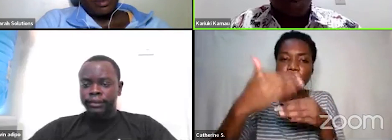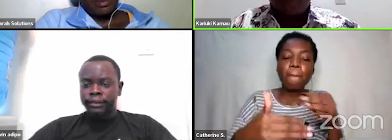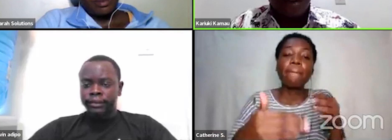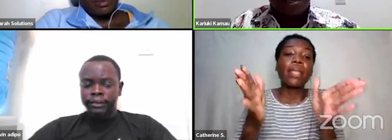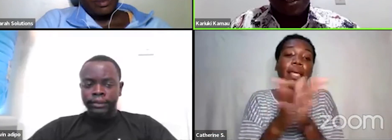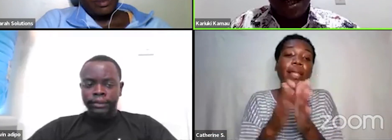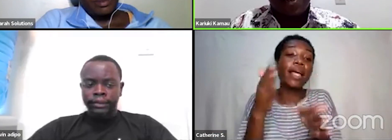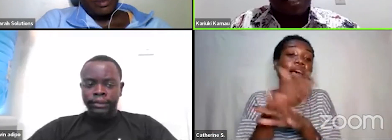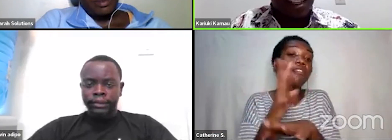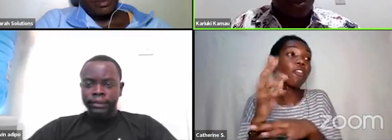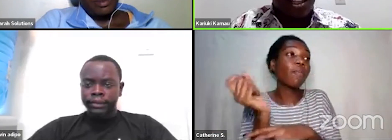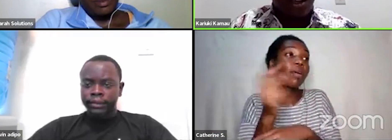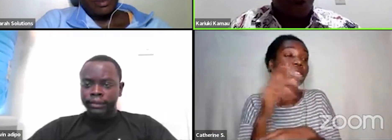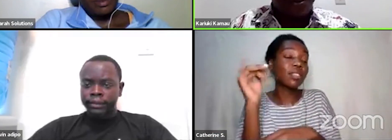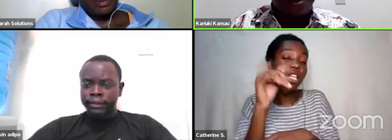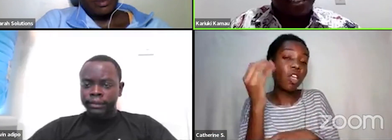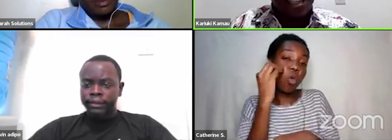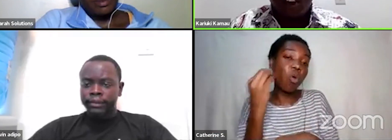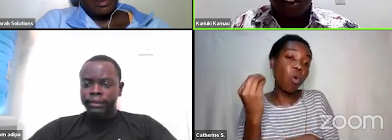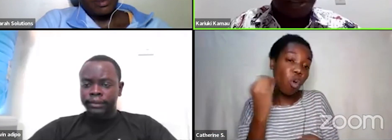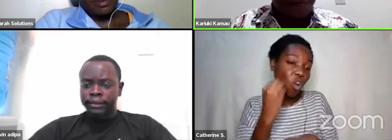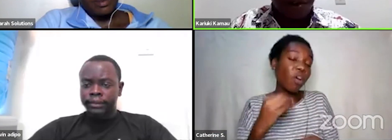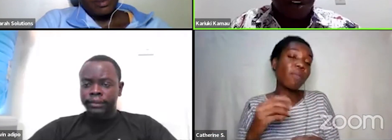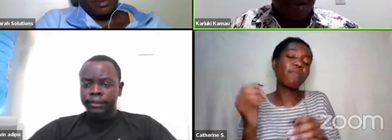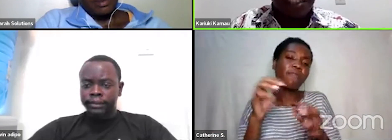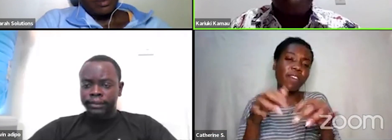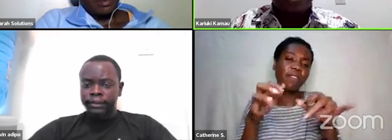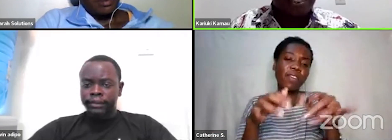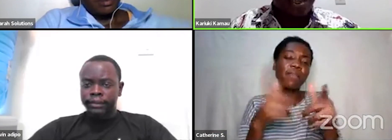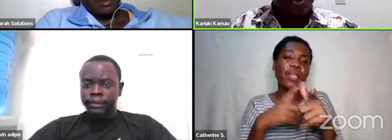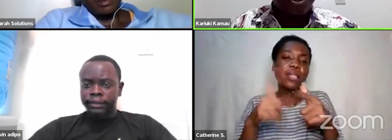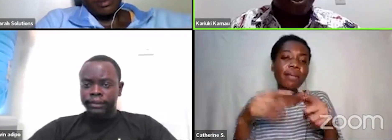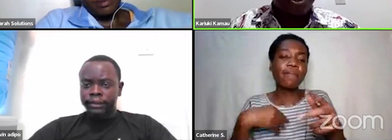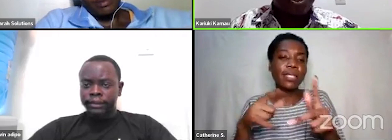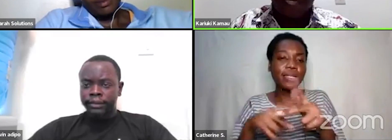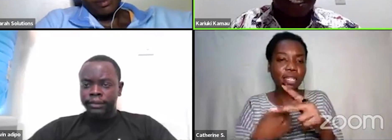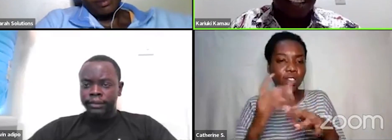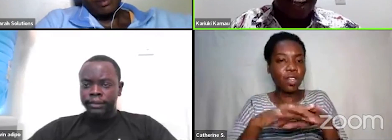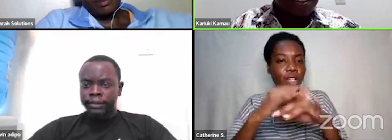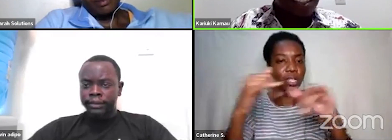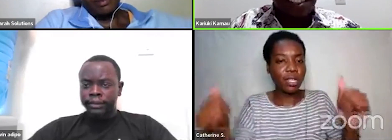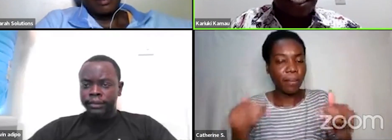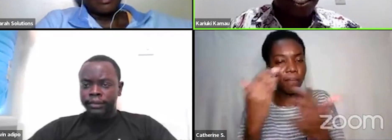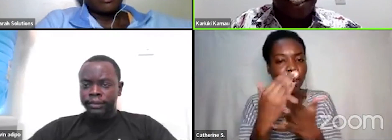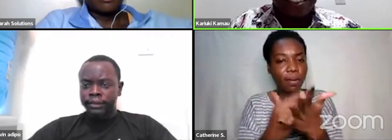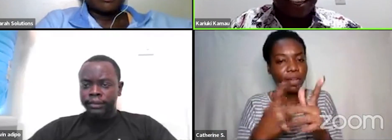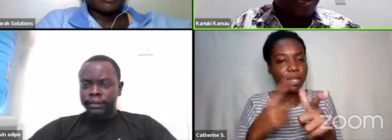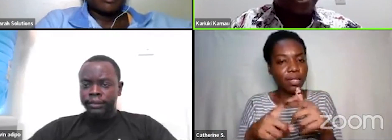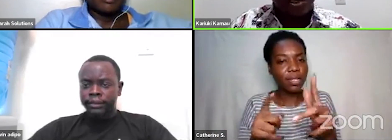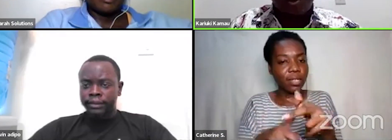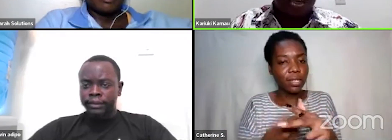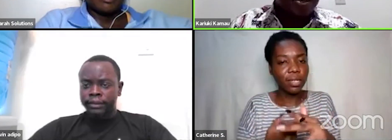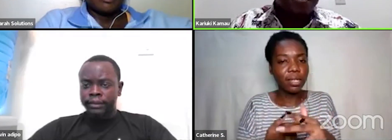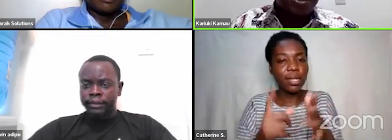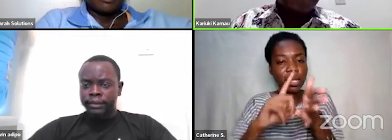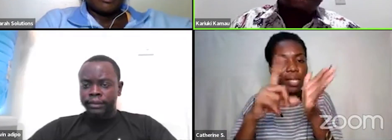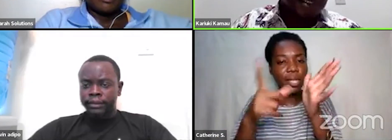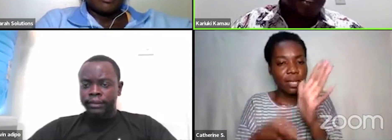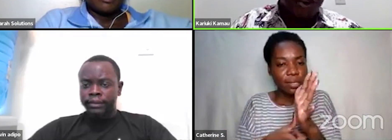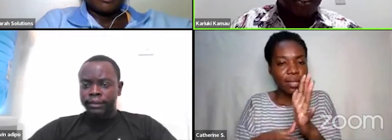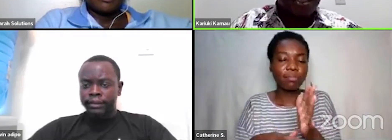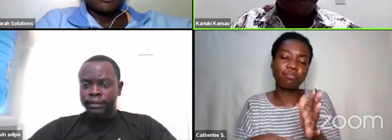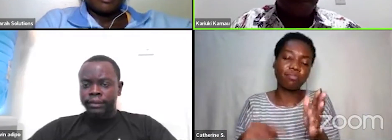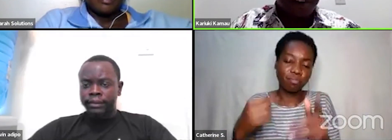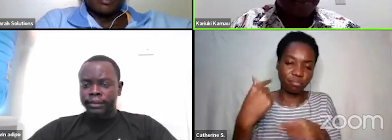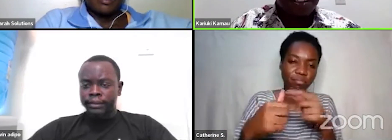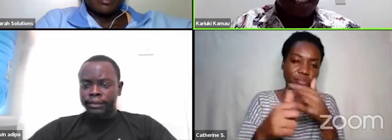home and doing farming, I started with the complementary online programs. And later on, it picked. I started charging, and later on, I became